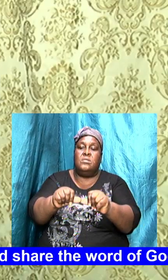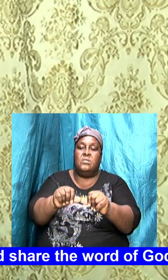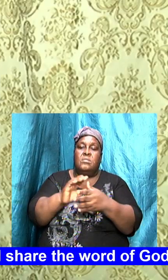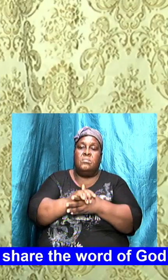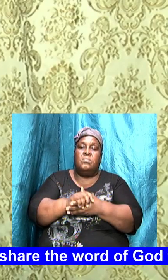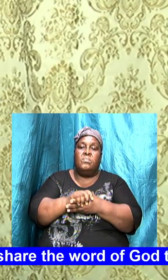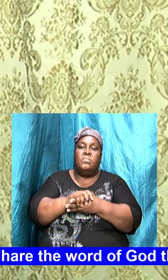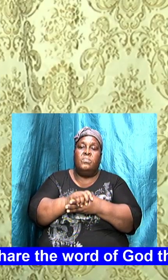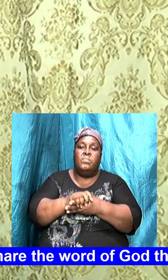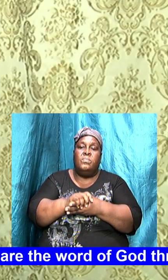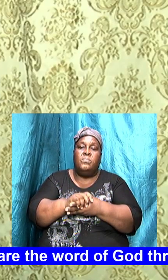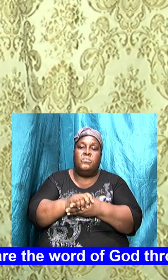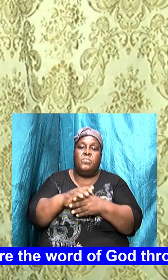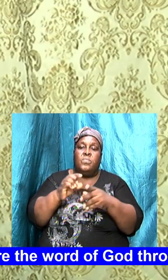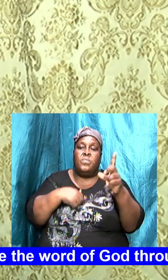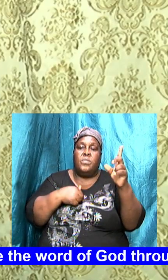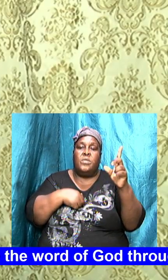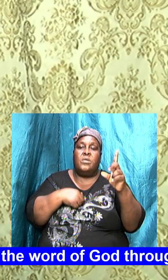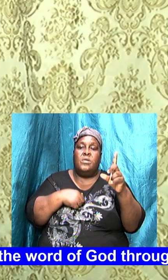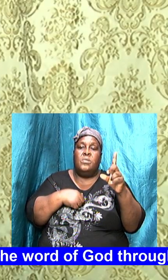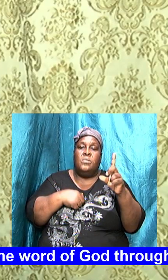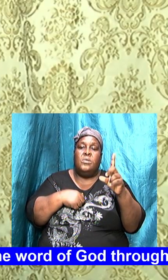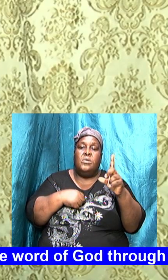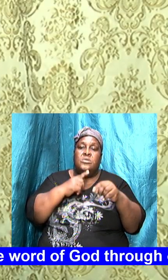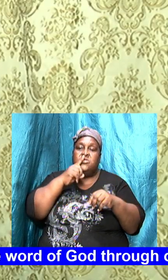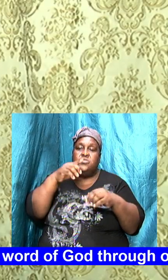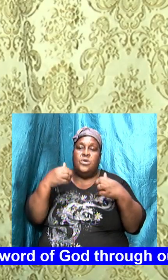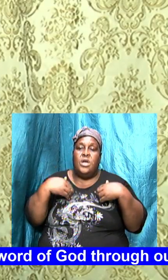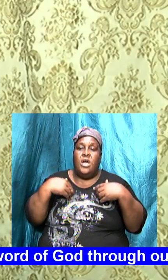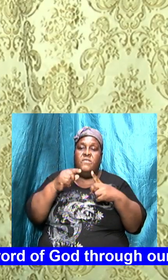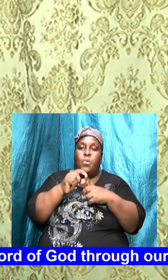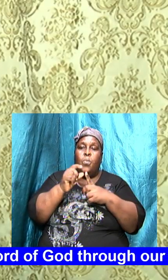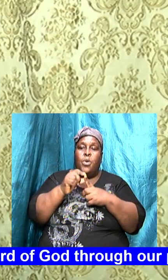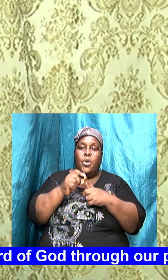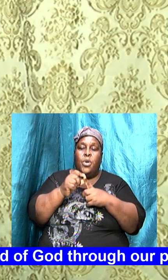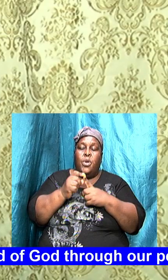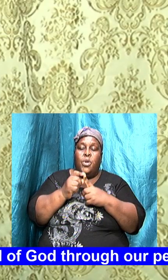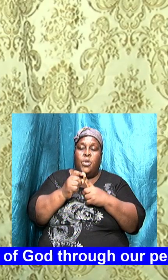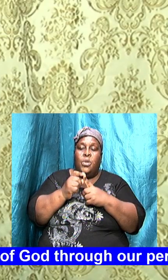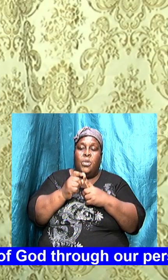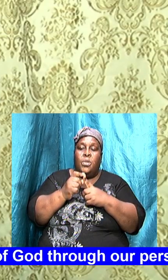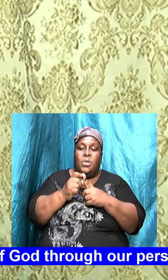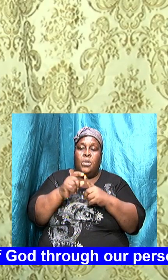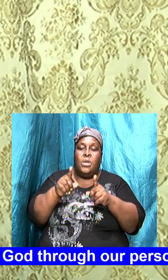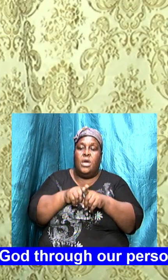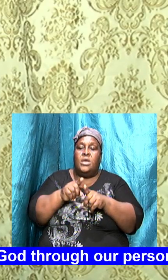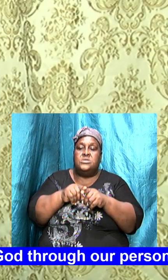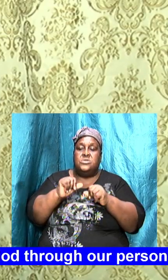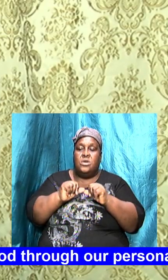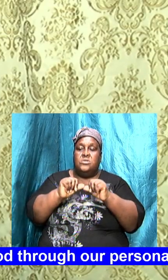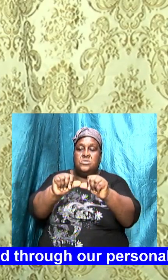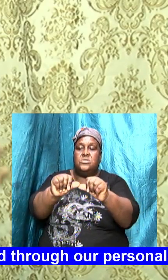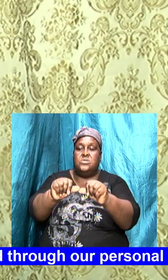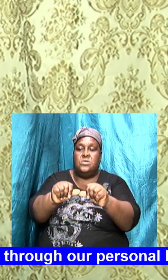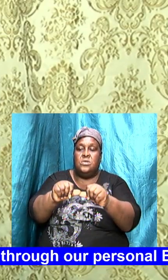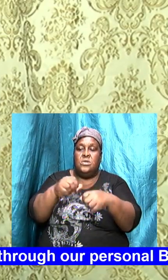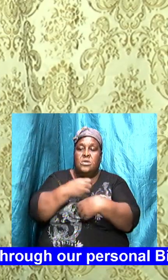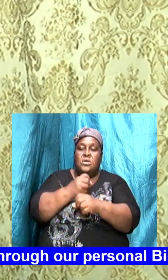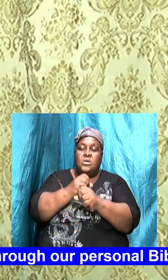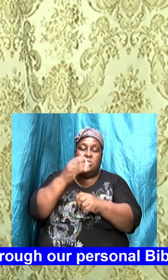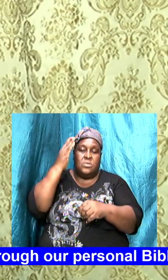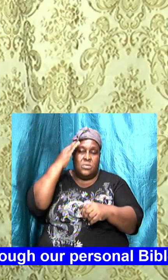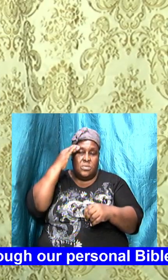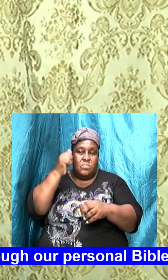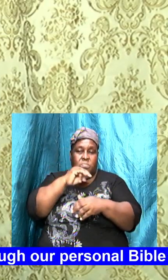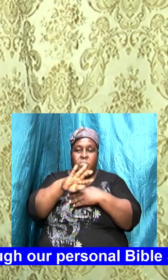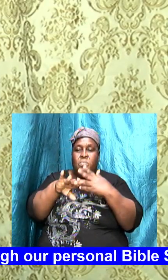Amen. I will certainly have a word for us, you know, in short order as we go forward. But just to let us know that